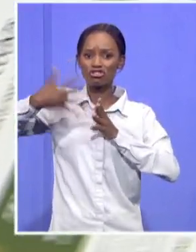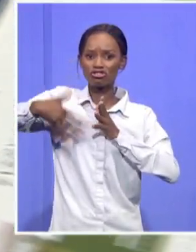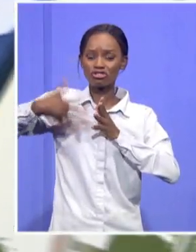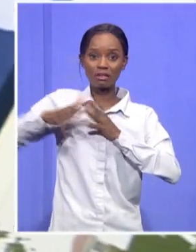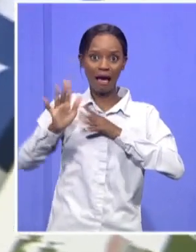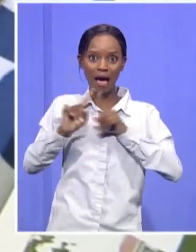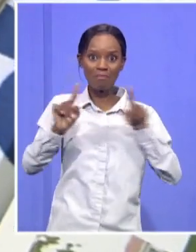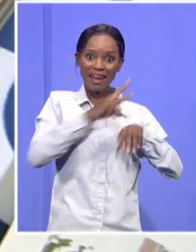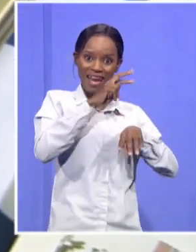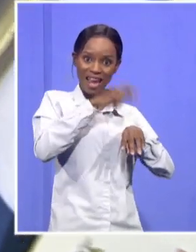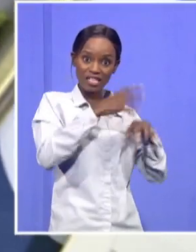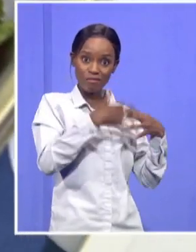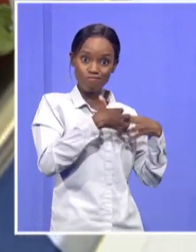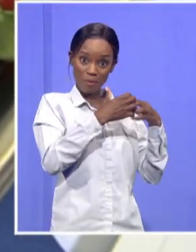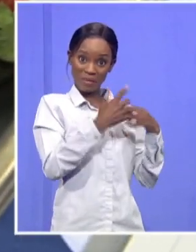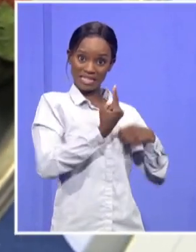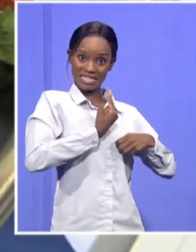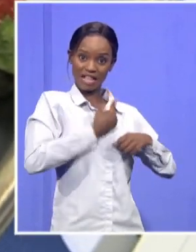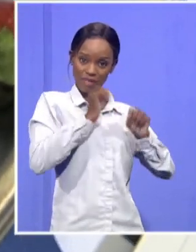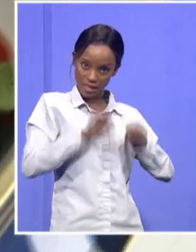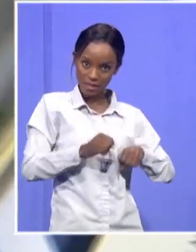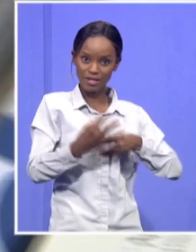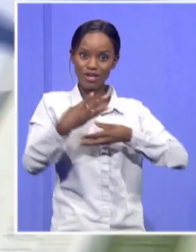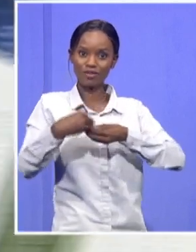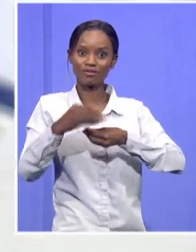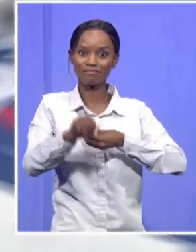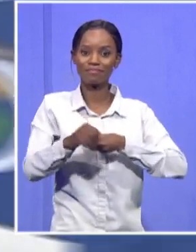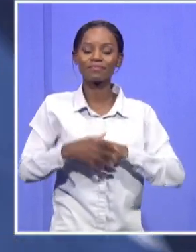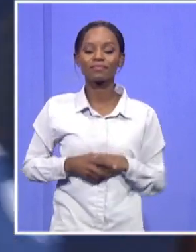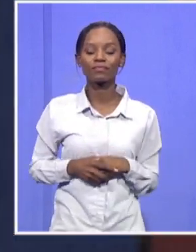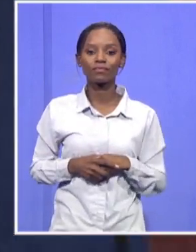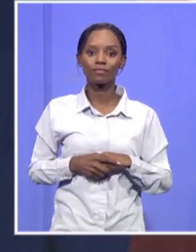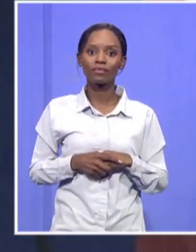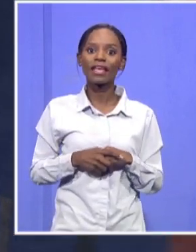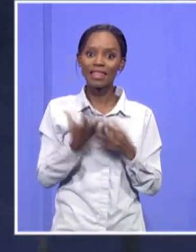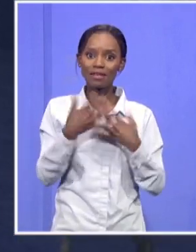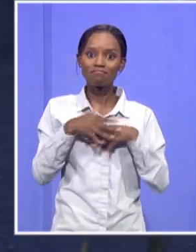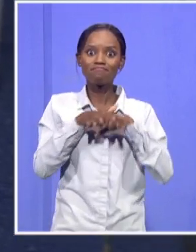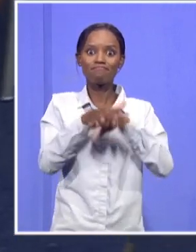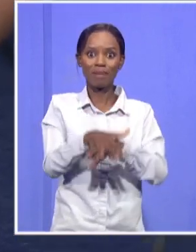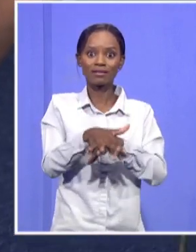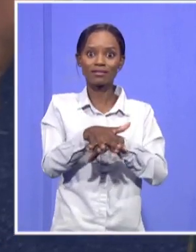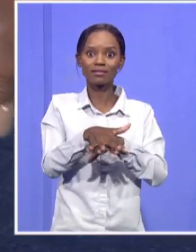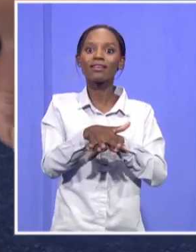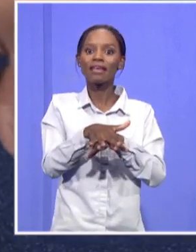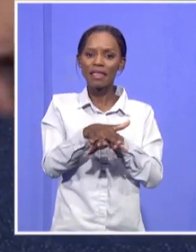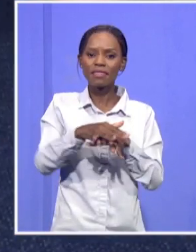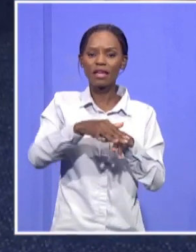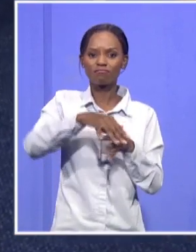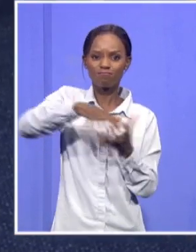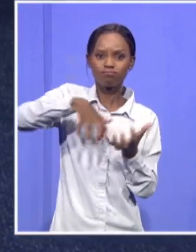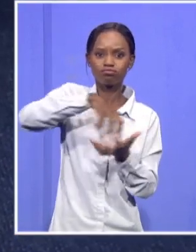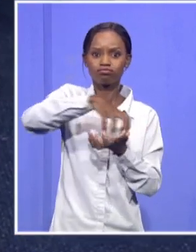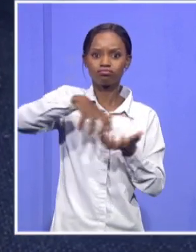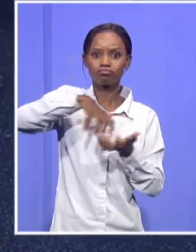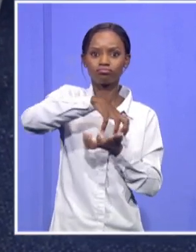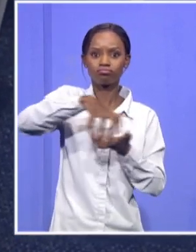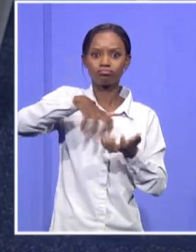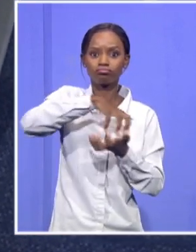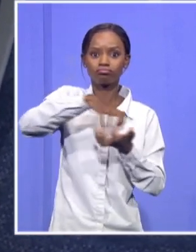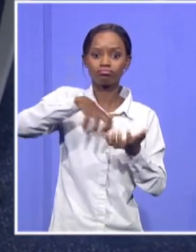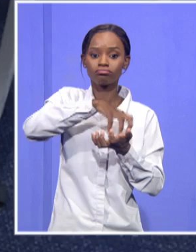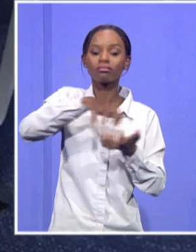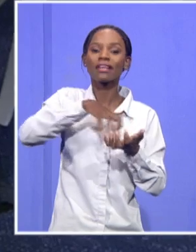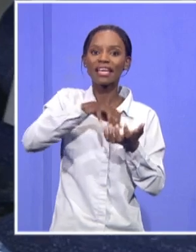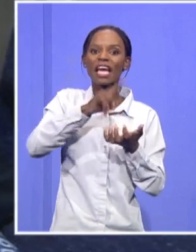nature has created itself. And then you would mix it up with something and like then this. we will blend it in. This is just to reduce the